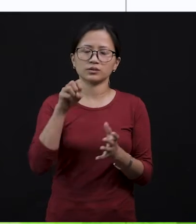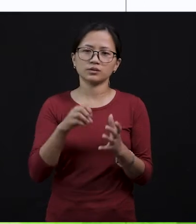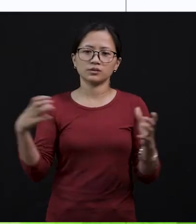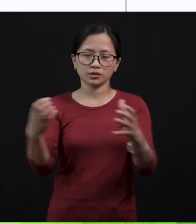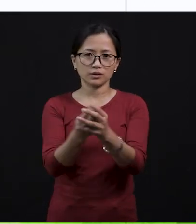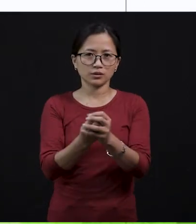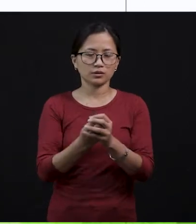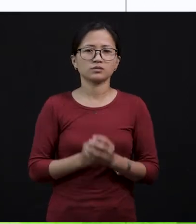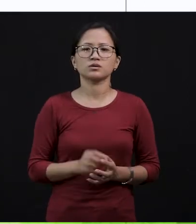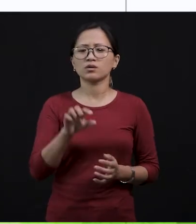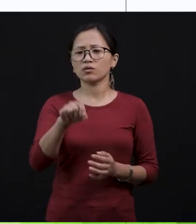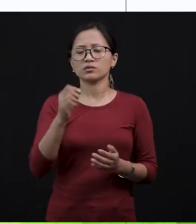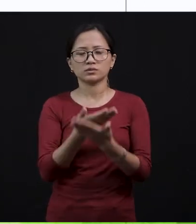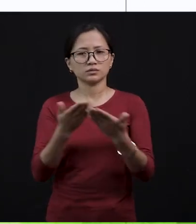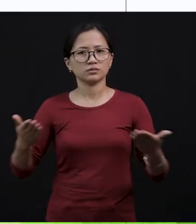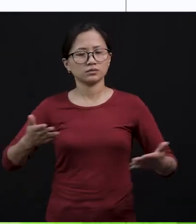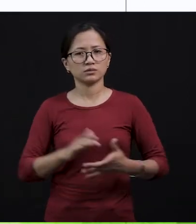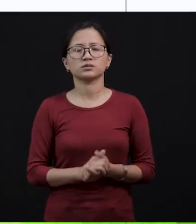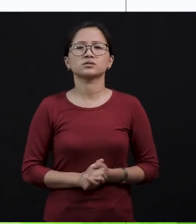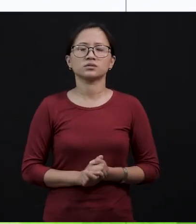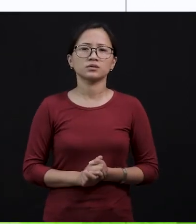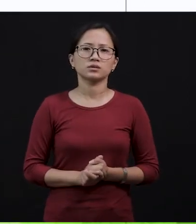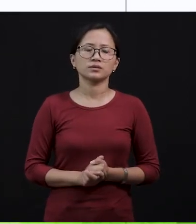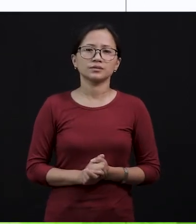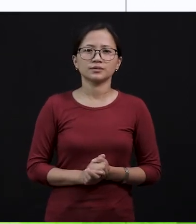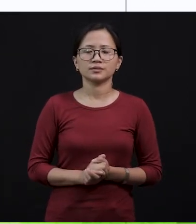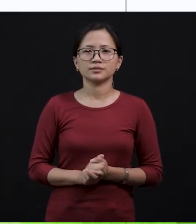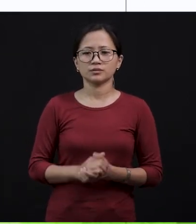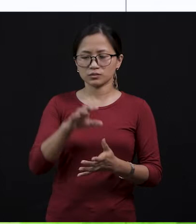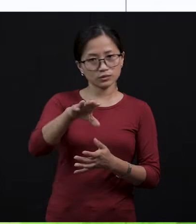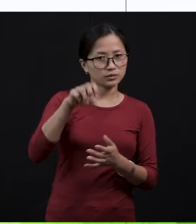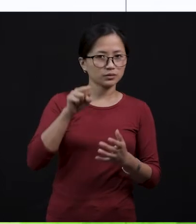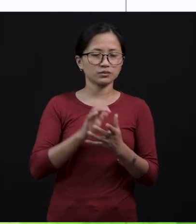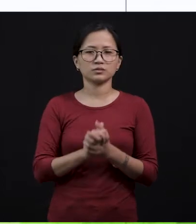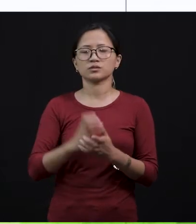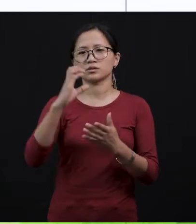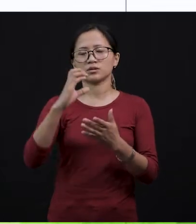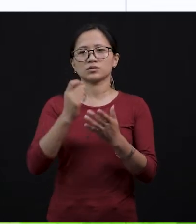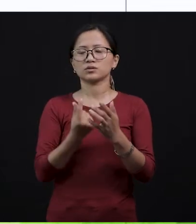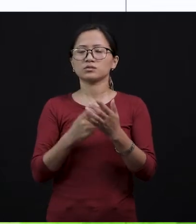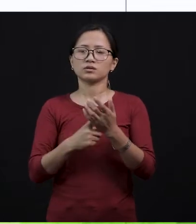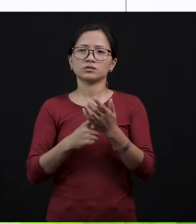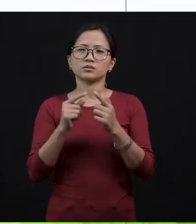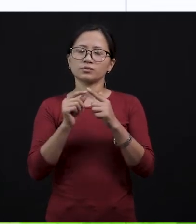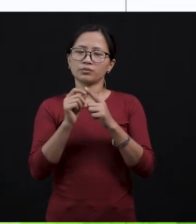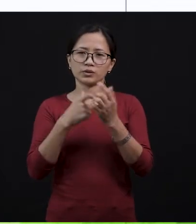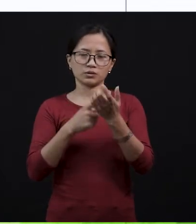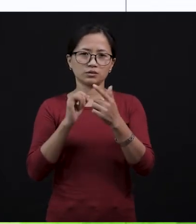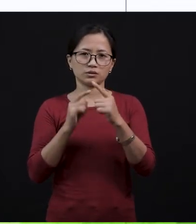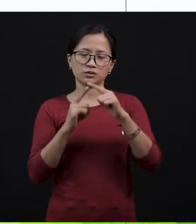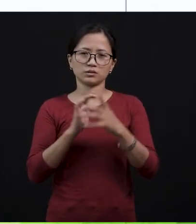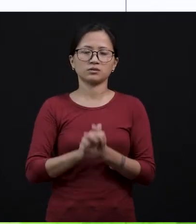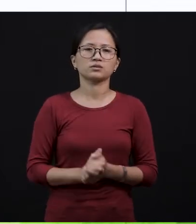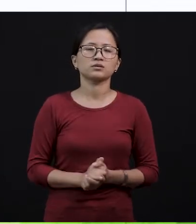gather evidence, data, in order to catch hold of the culprit. So that is the scene